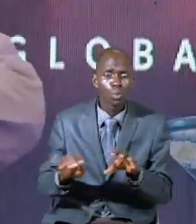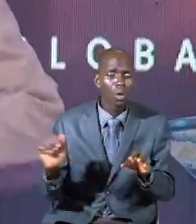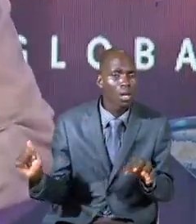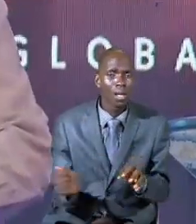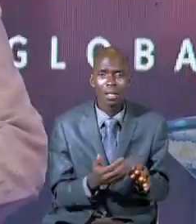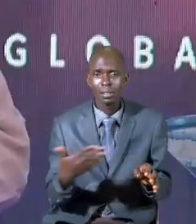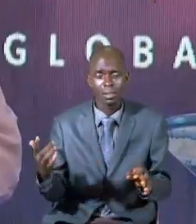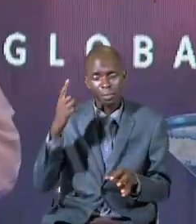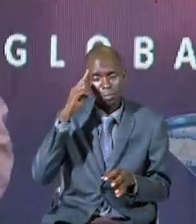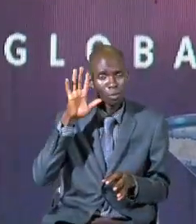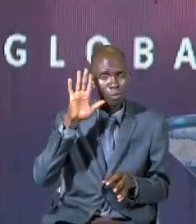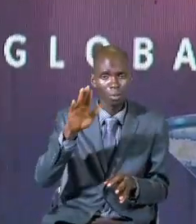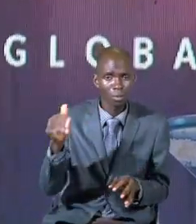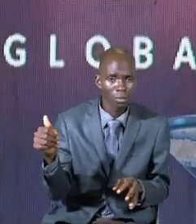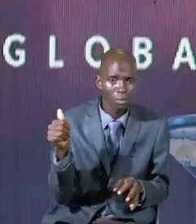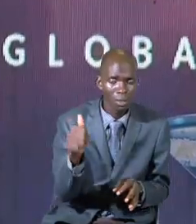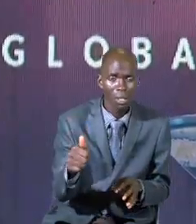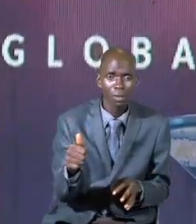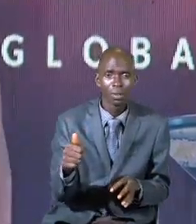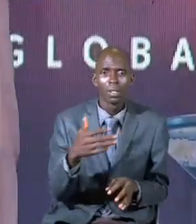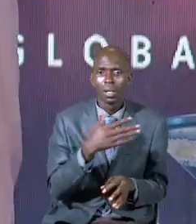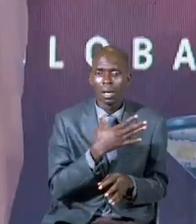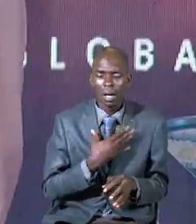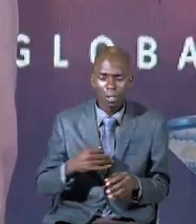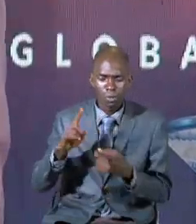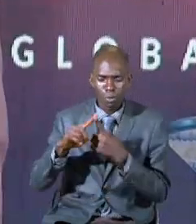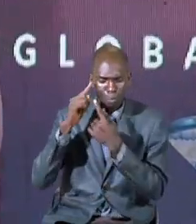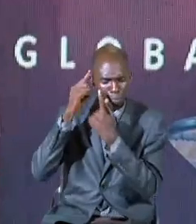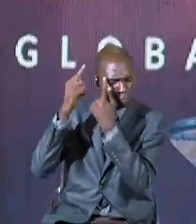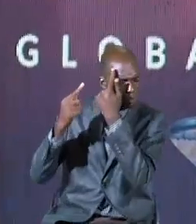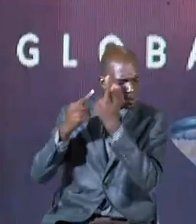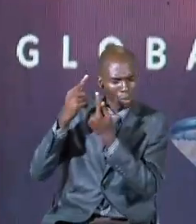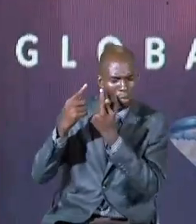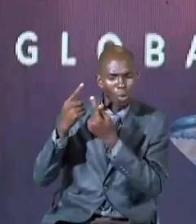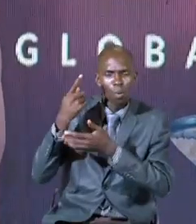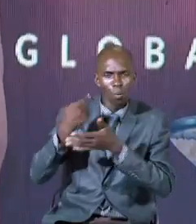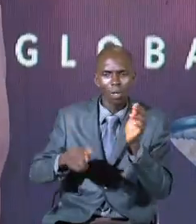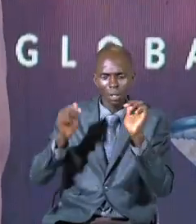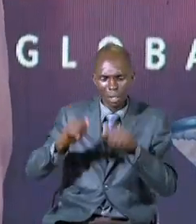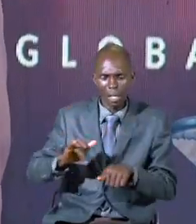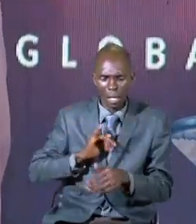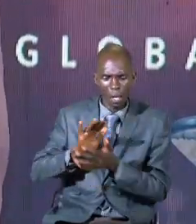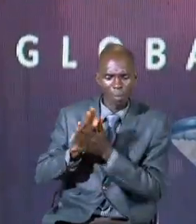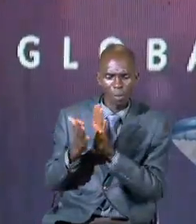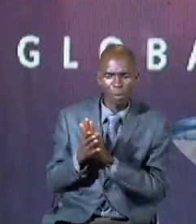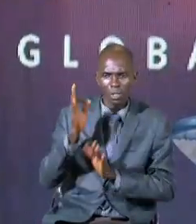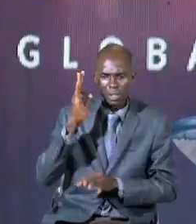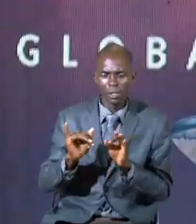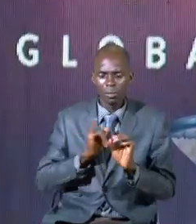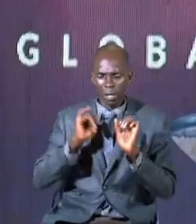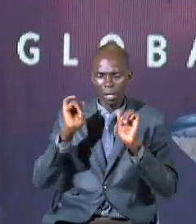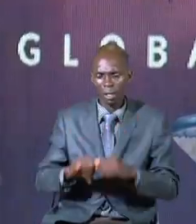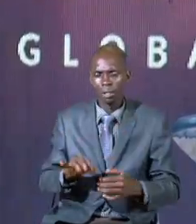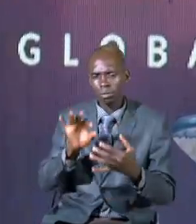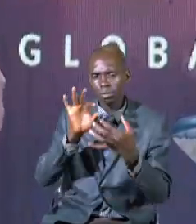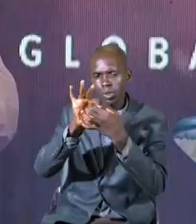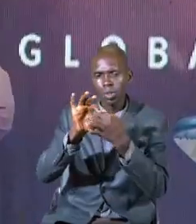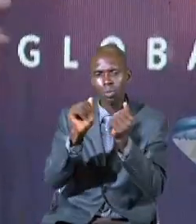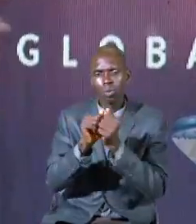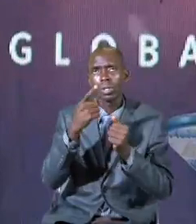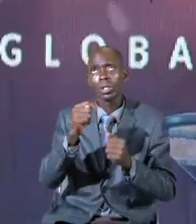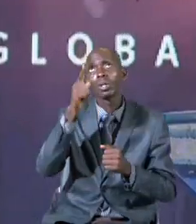you meditate. What can I become? If I will connect with the God of heaven, what will I become? If